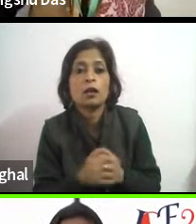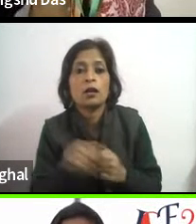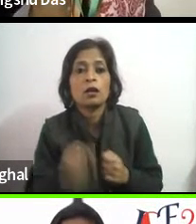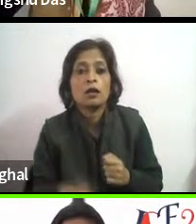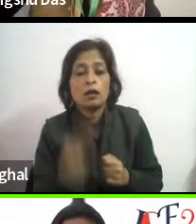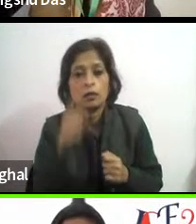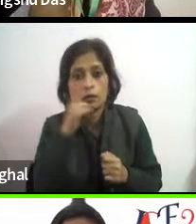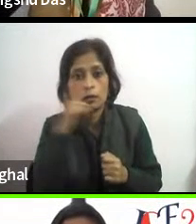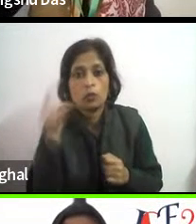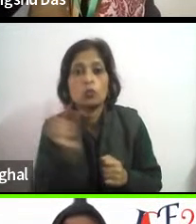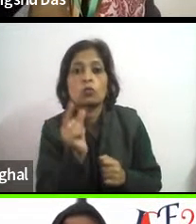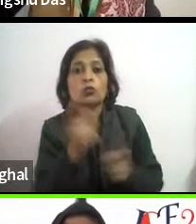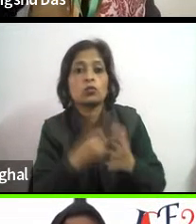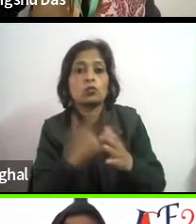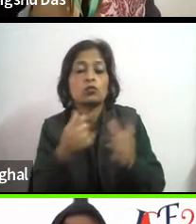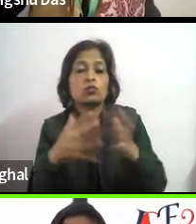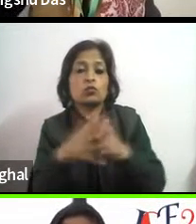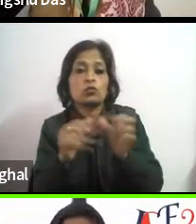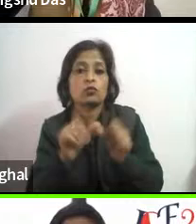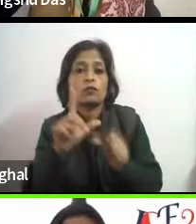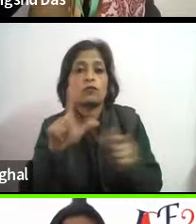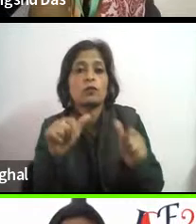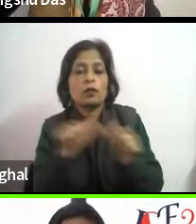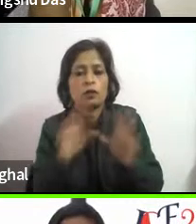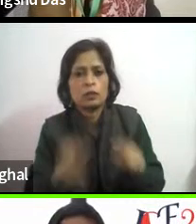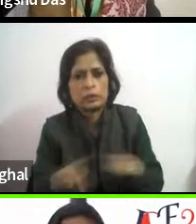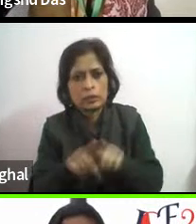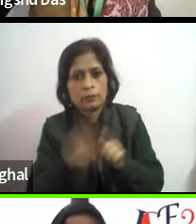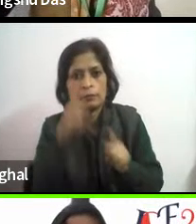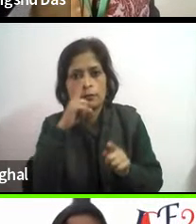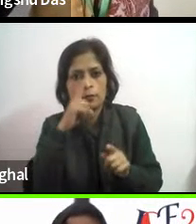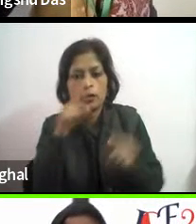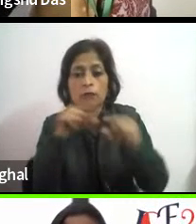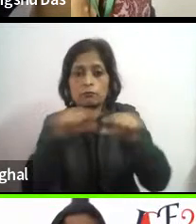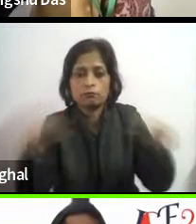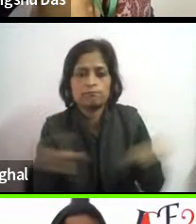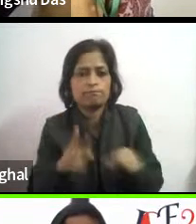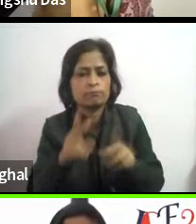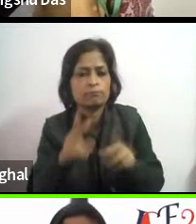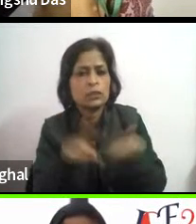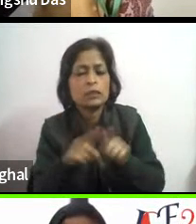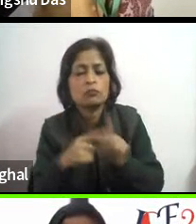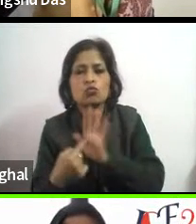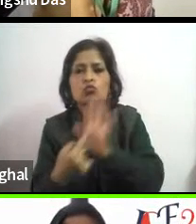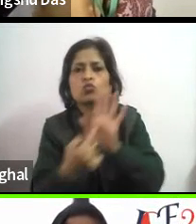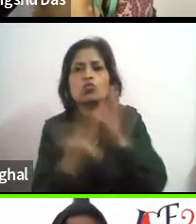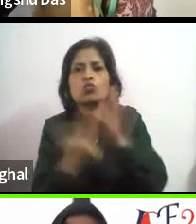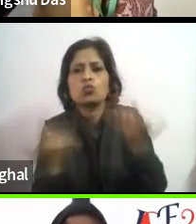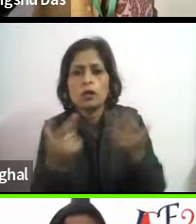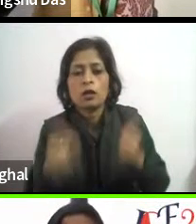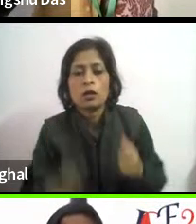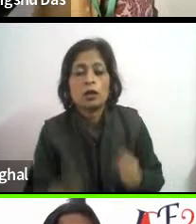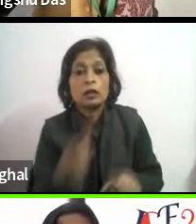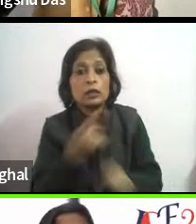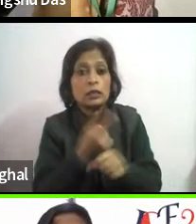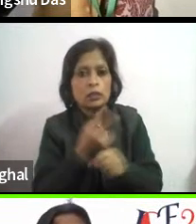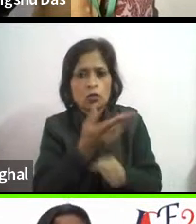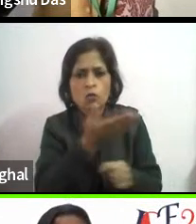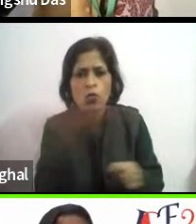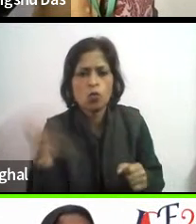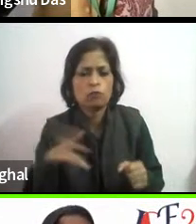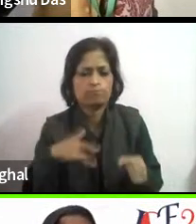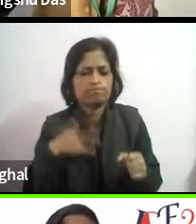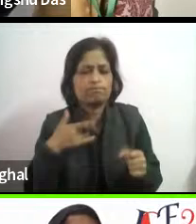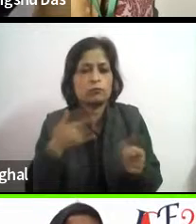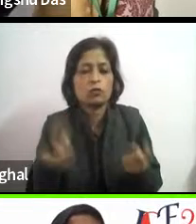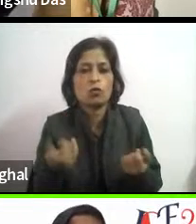Ujwala, yesterday, and she had elaborated on how important the sensitivity of teachers to be able to